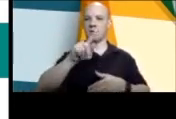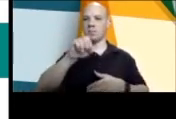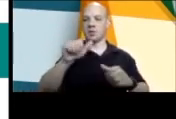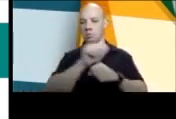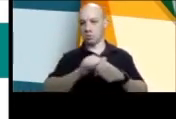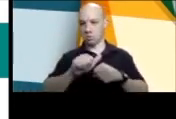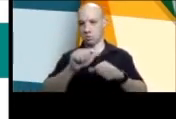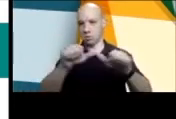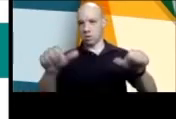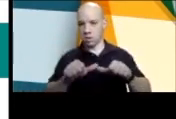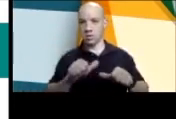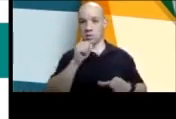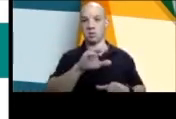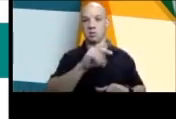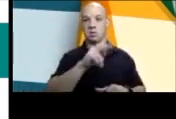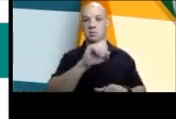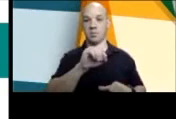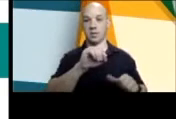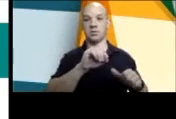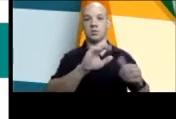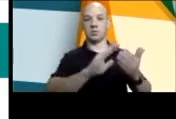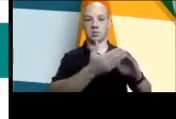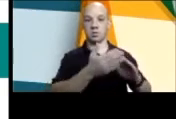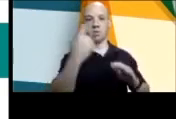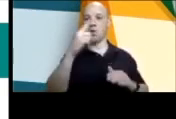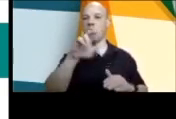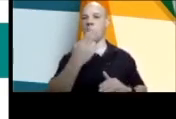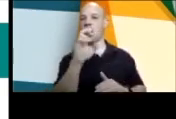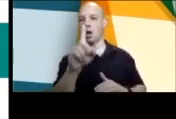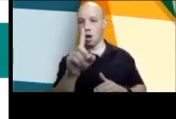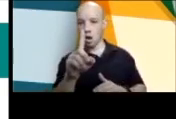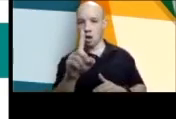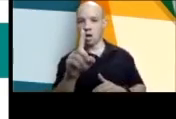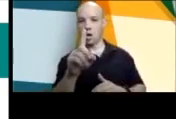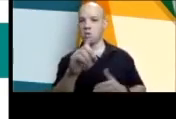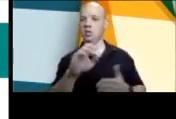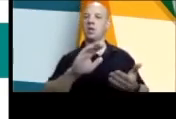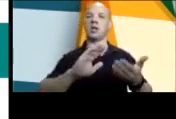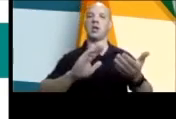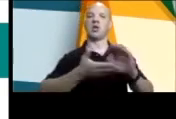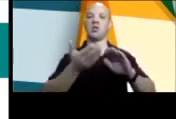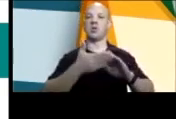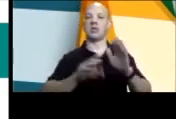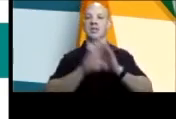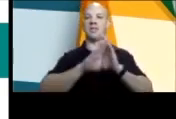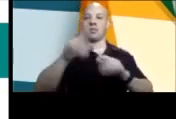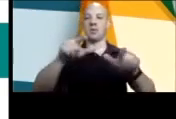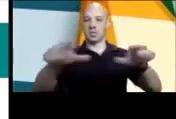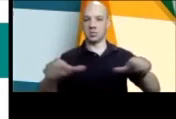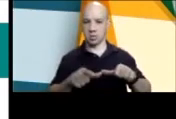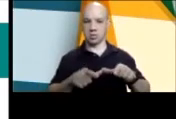non-metropolitan county where a HUD-assisted project for housing or community development is located. Meet the